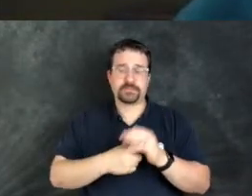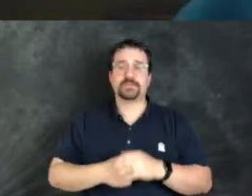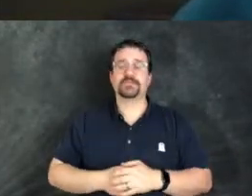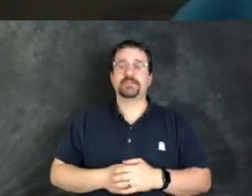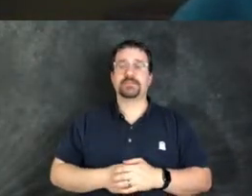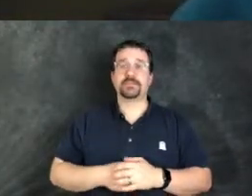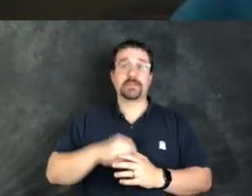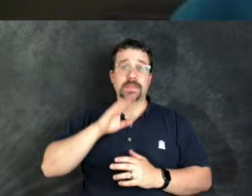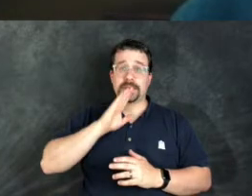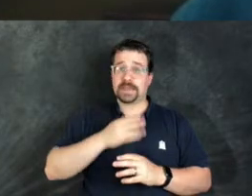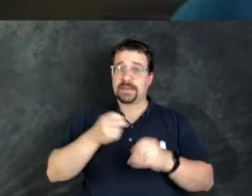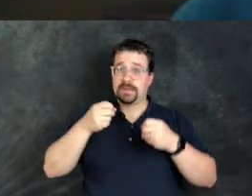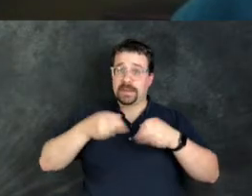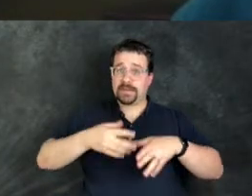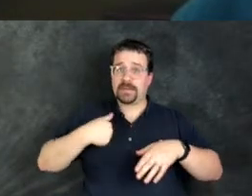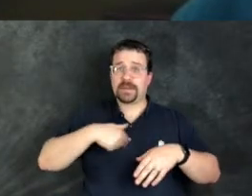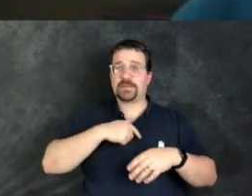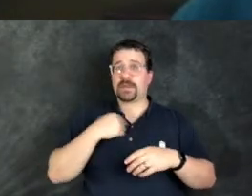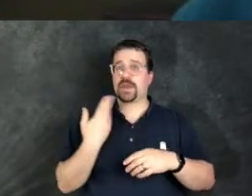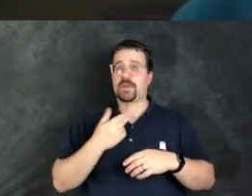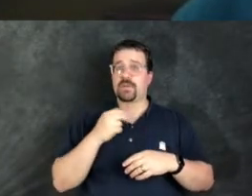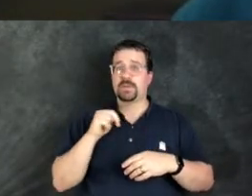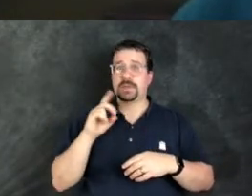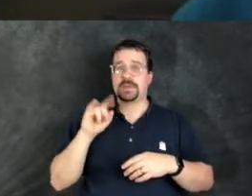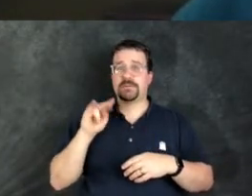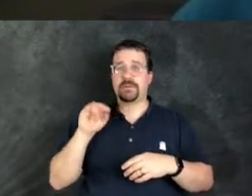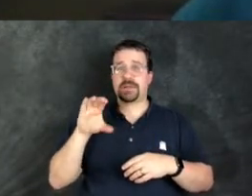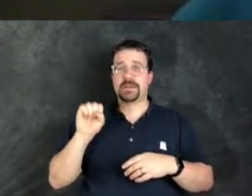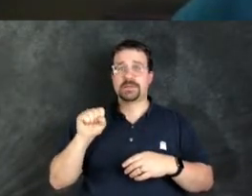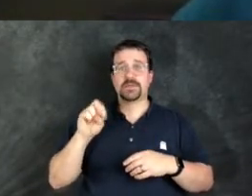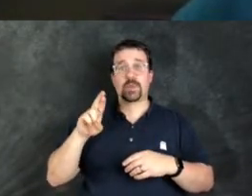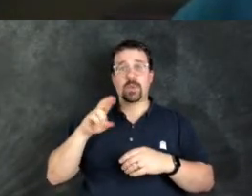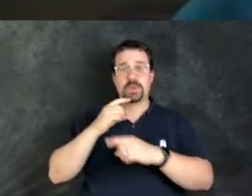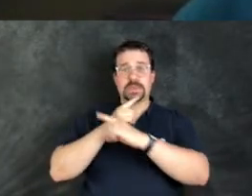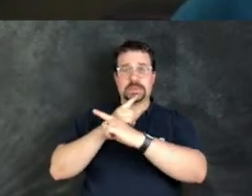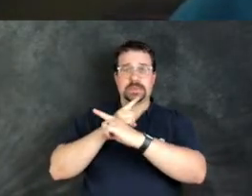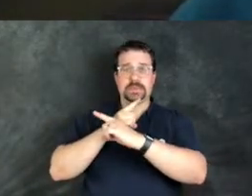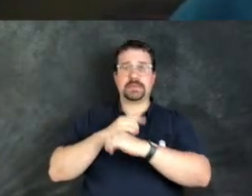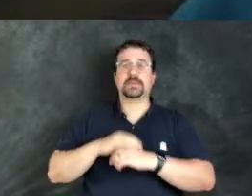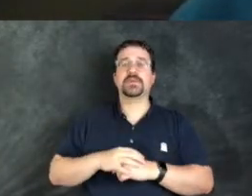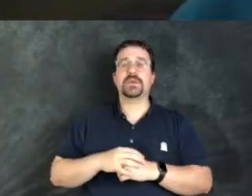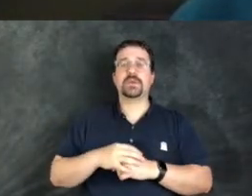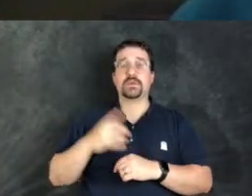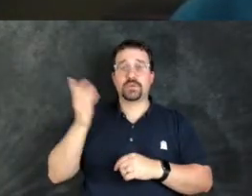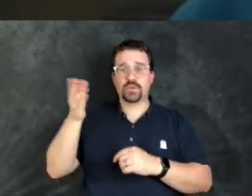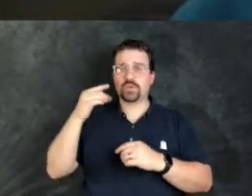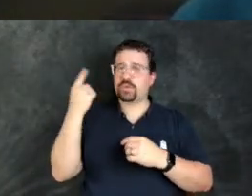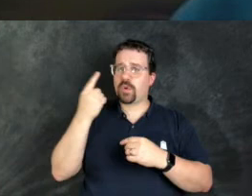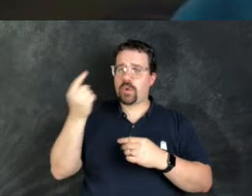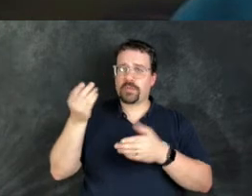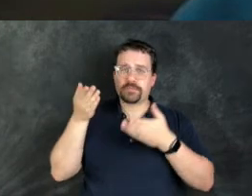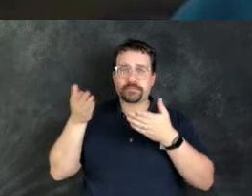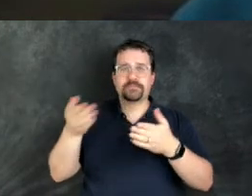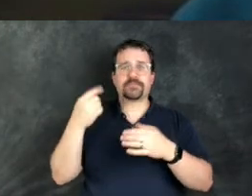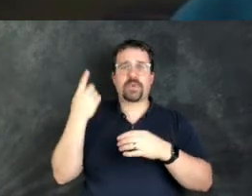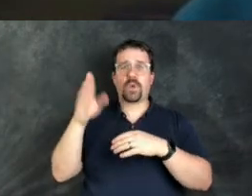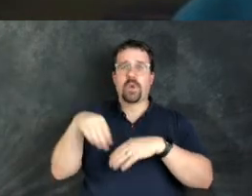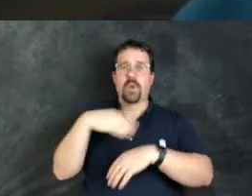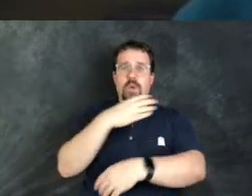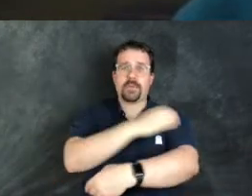recognize, never leaving us to our own devices or defenses. You are the